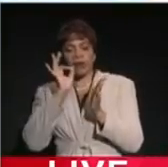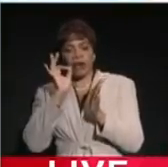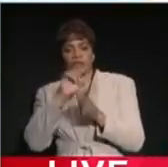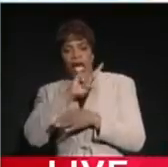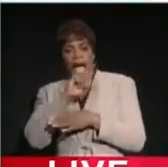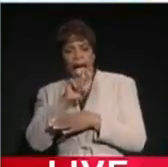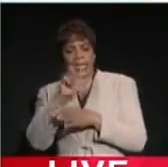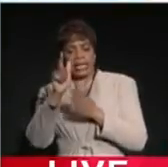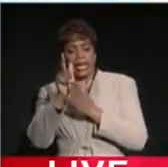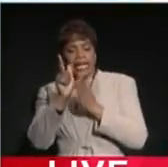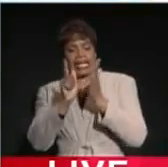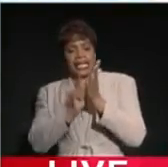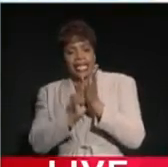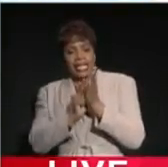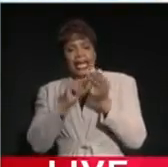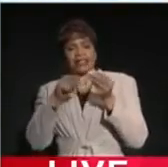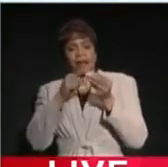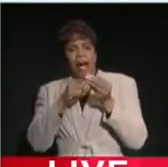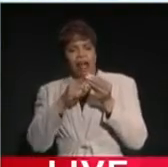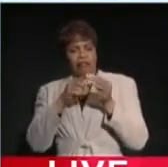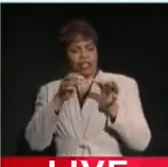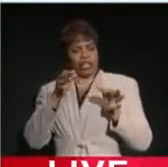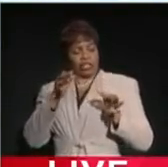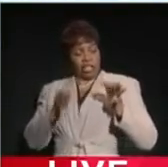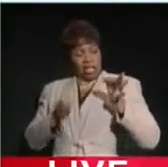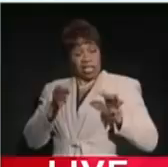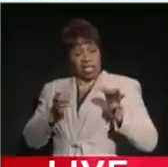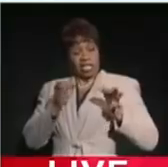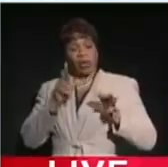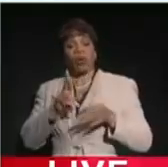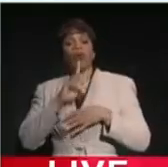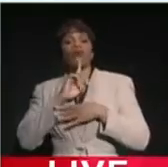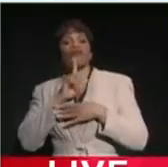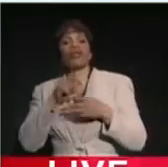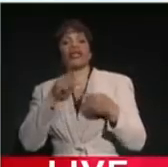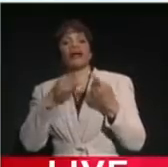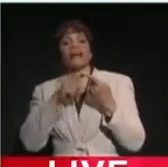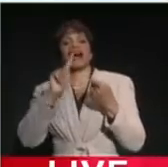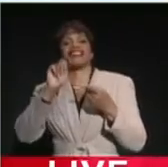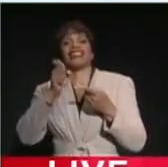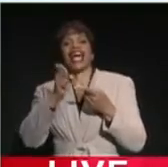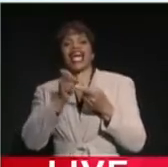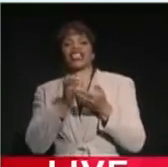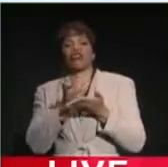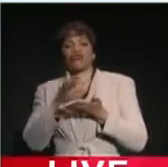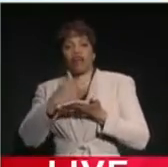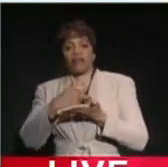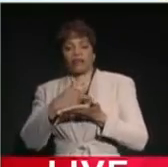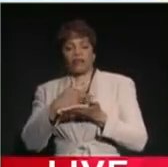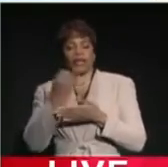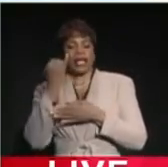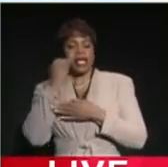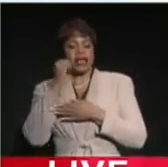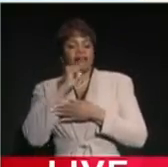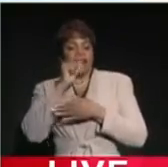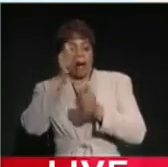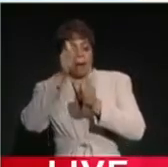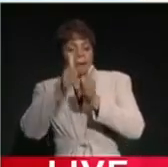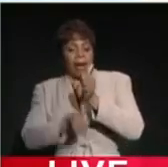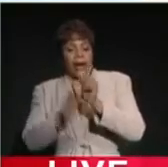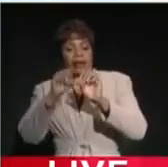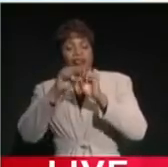is legalizing it all about justice or really about tax revenue? Levon, if it doesn't pass the social justice